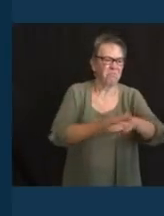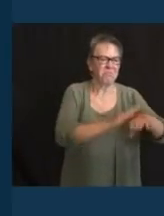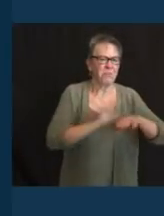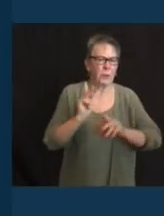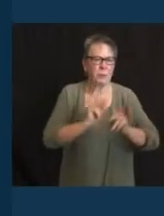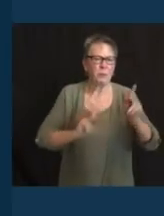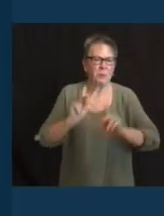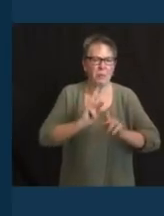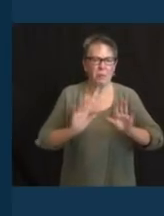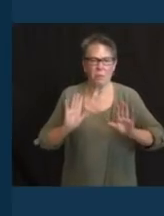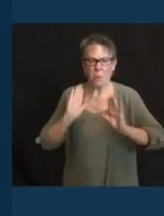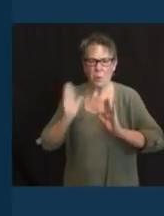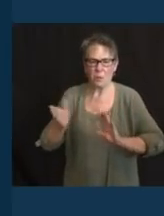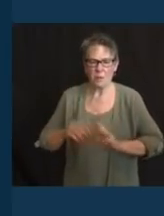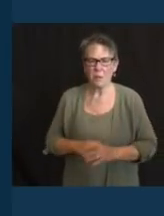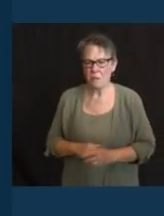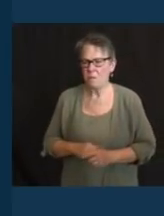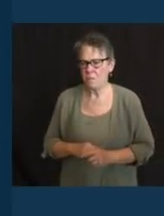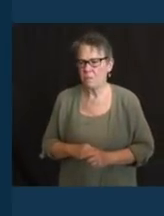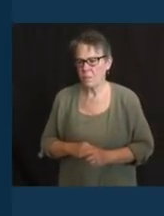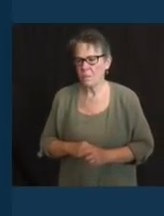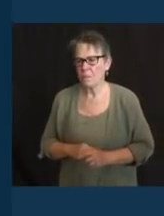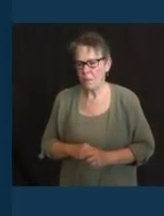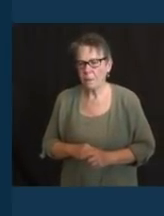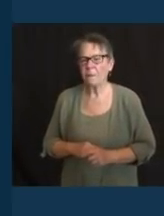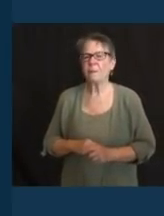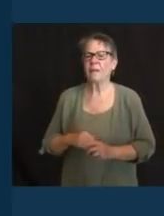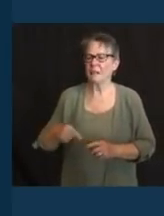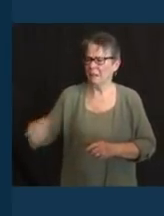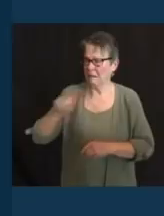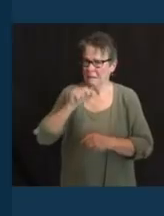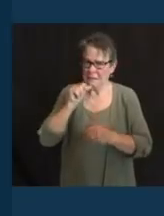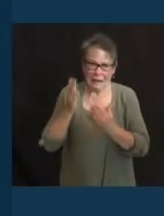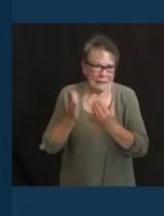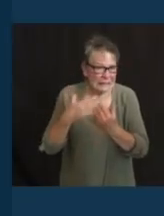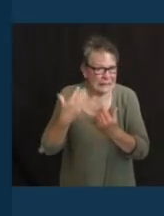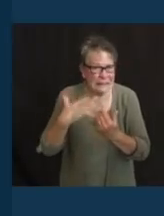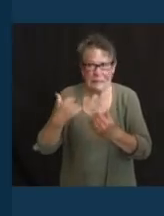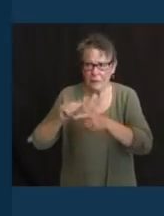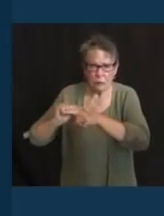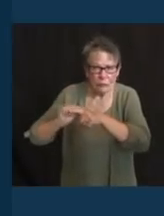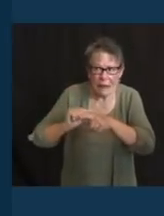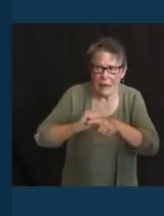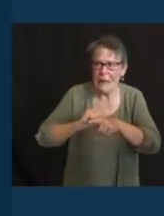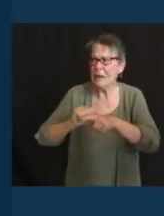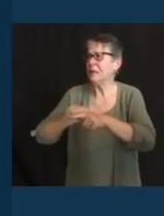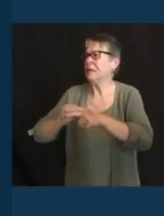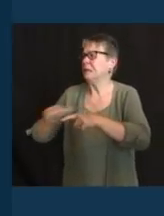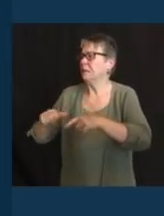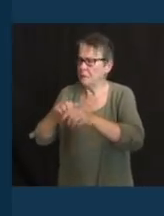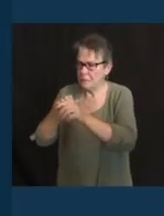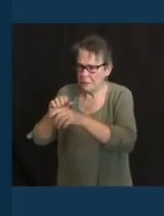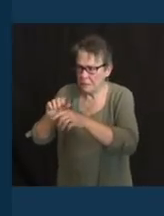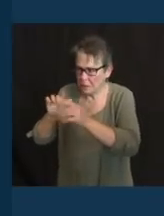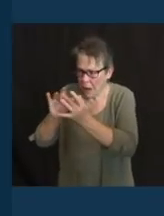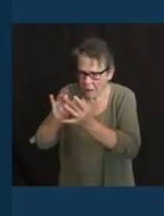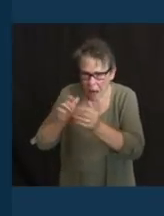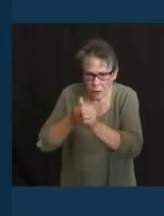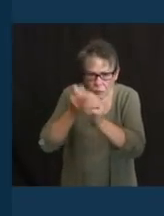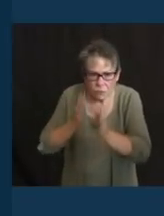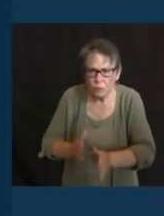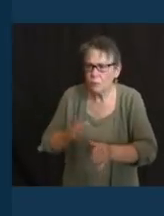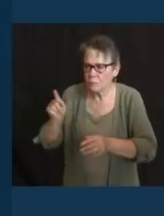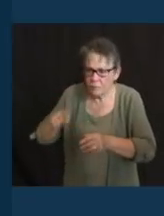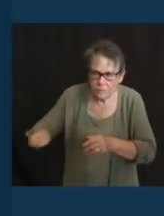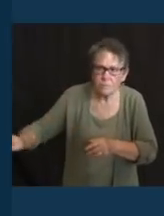capacity, and we're working hard to put together our contact tracing capacity. And together, they're going to not only put us firmly